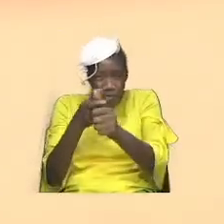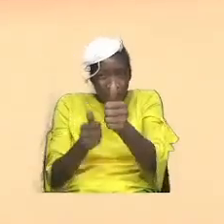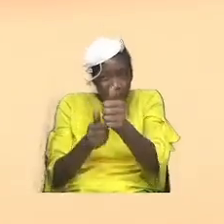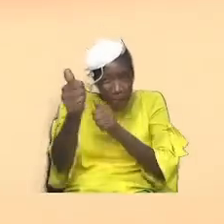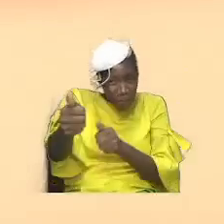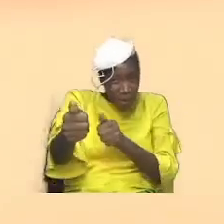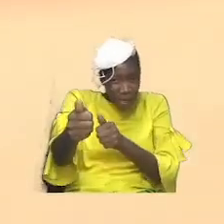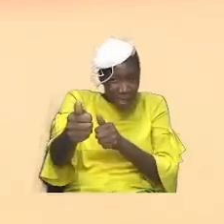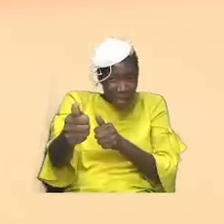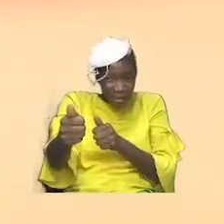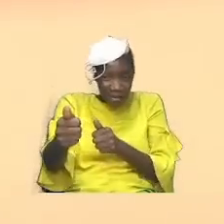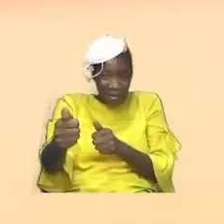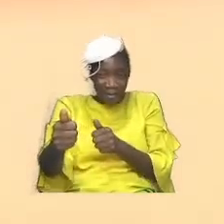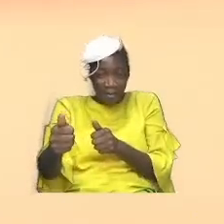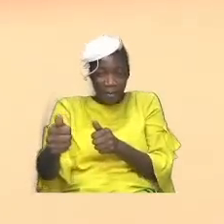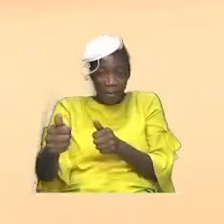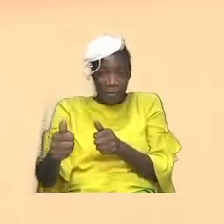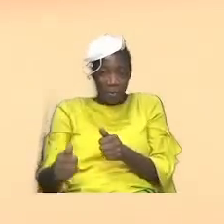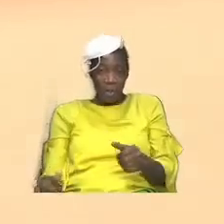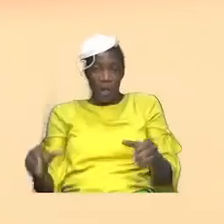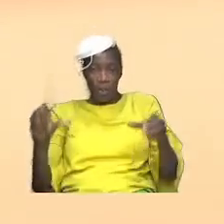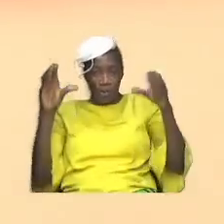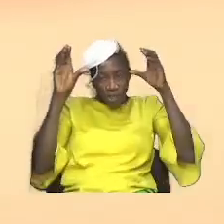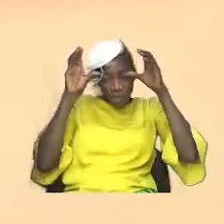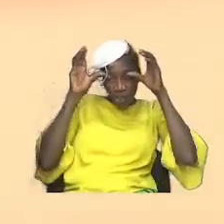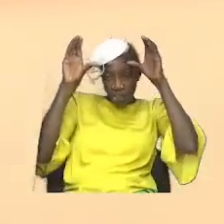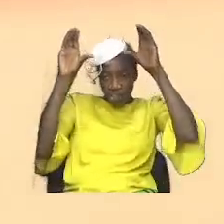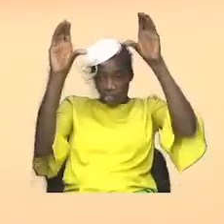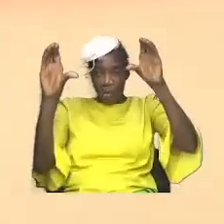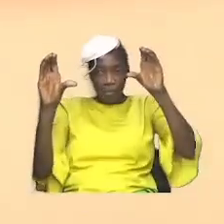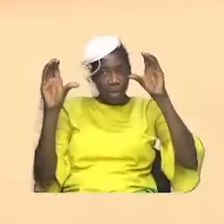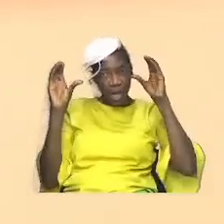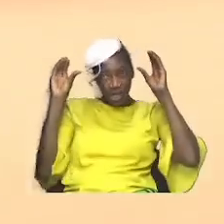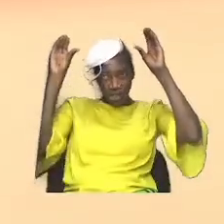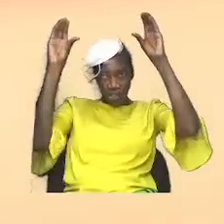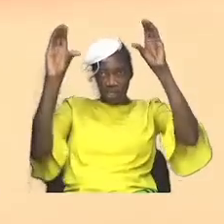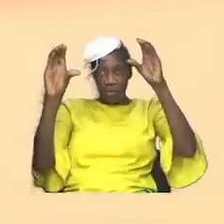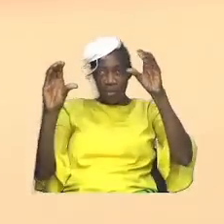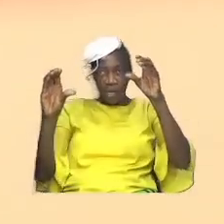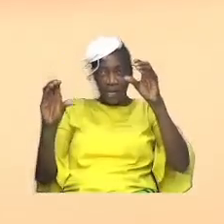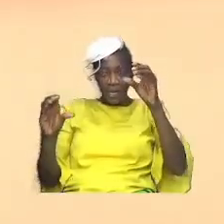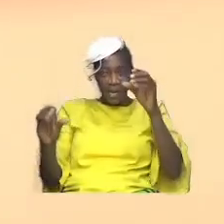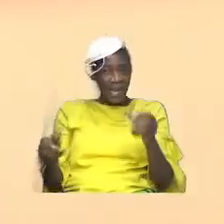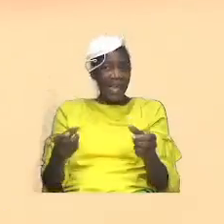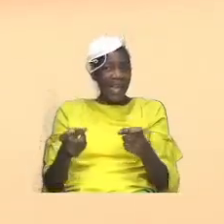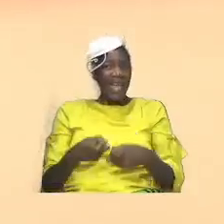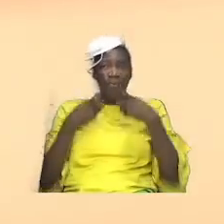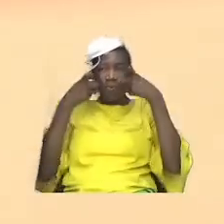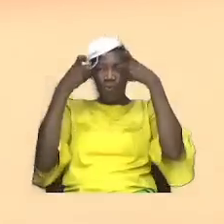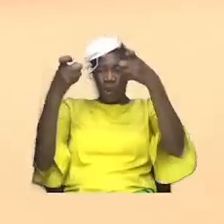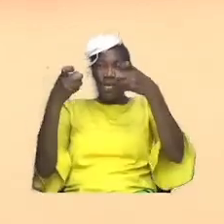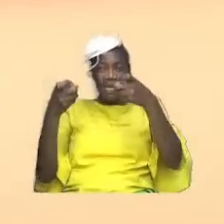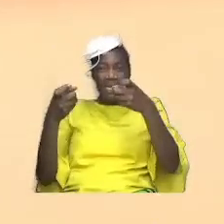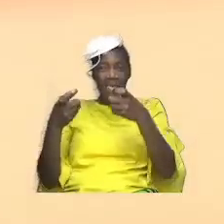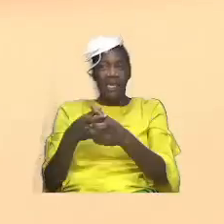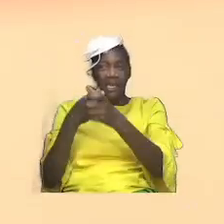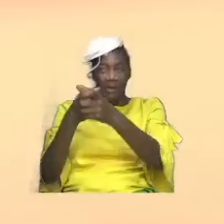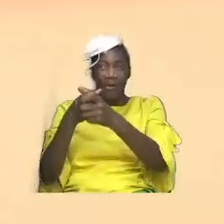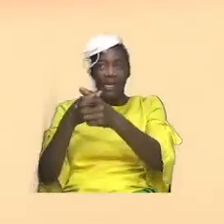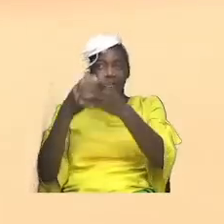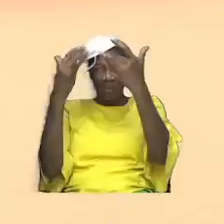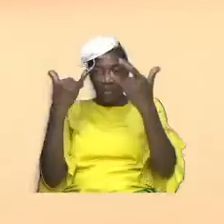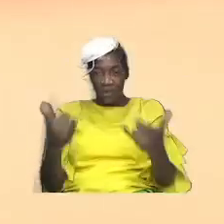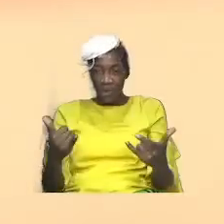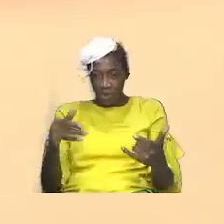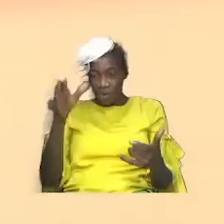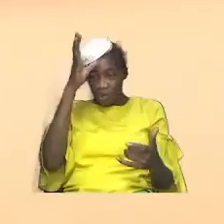the champion of champions. He beat Carl Lewis. He won the race, and he was now the